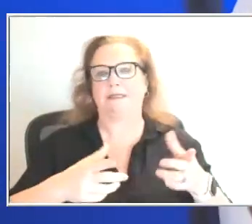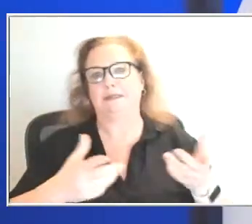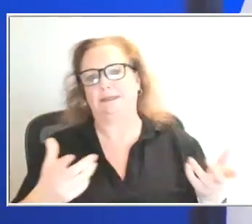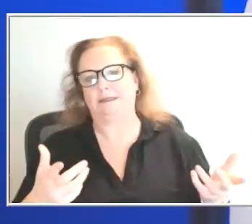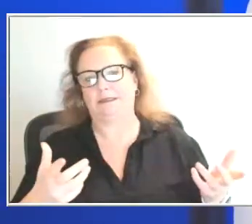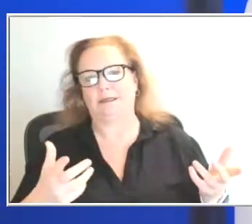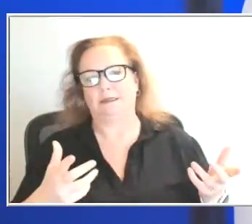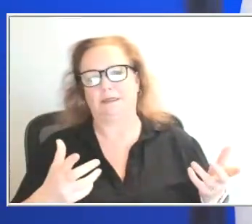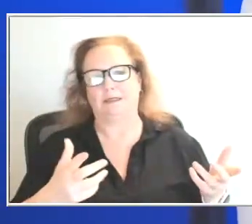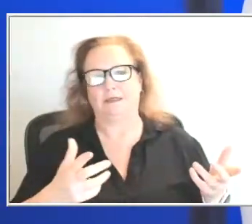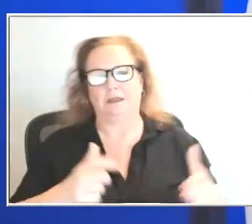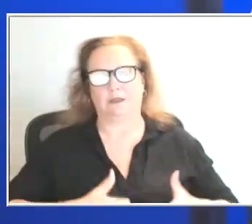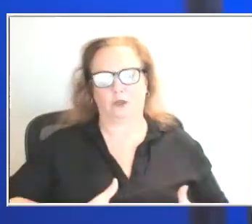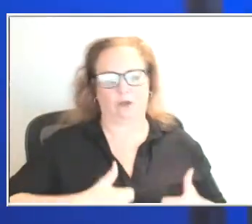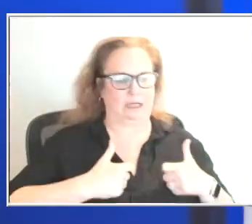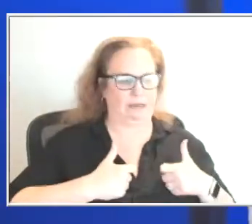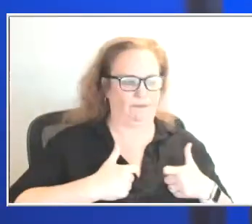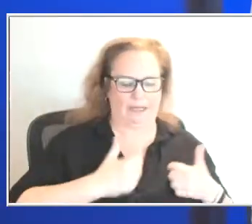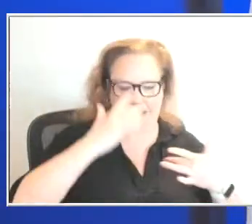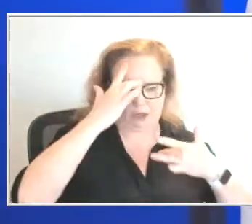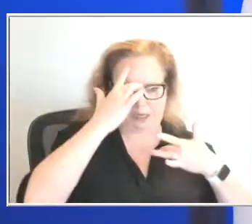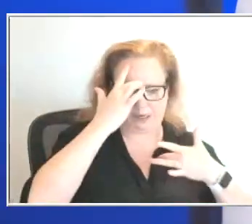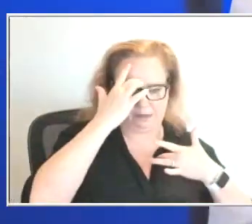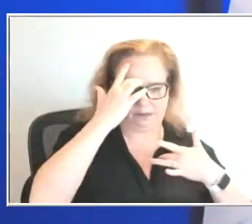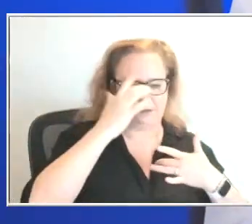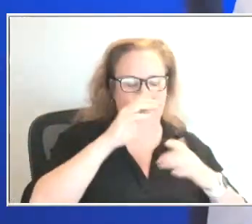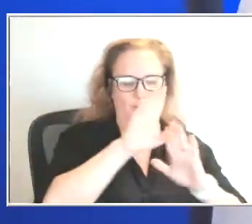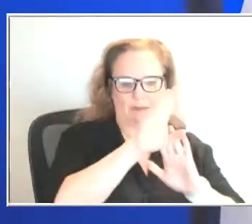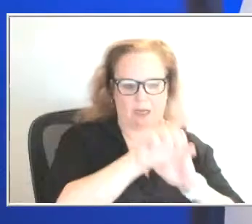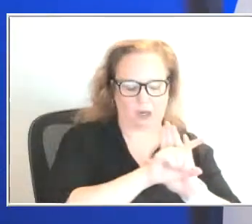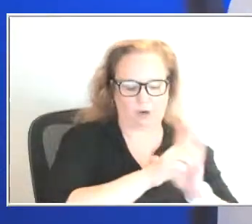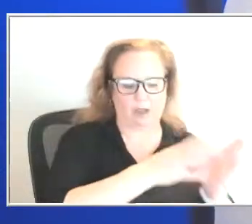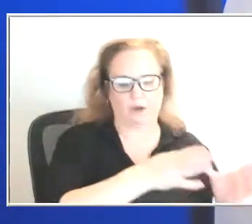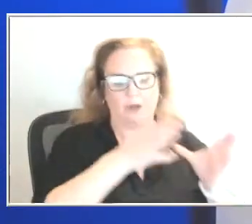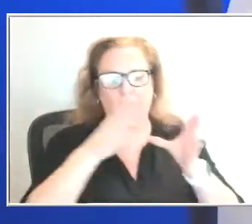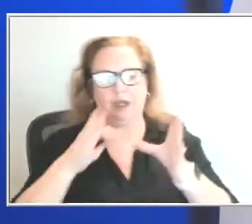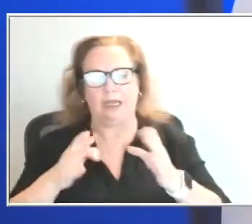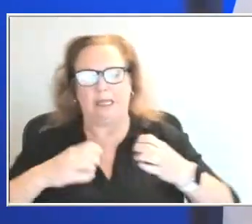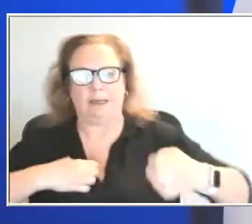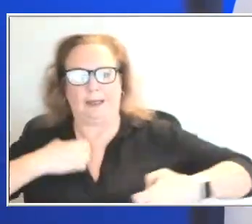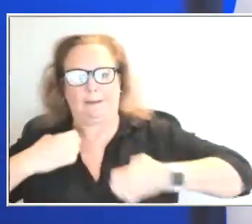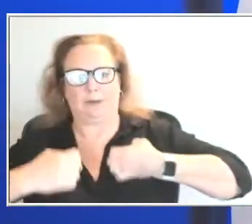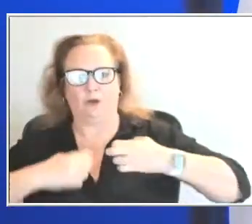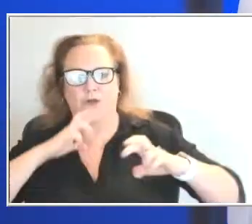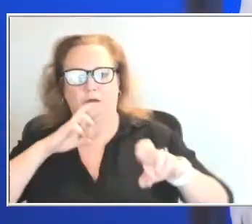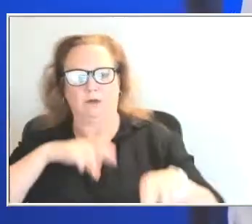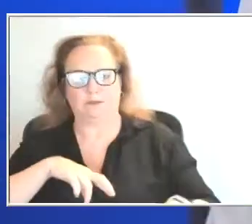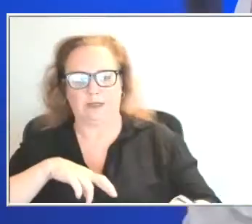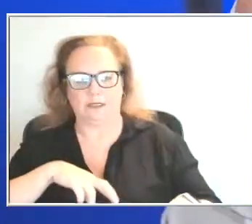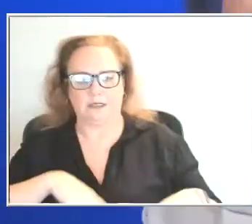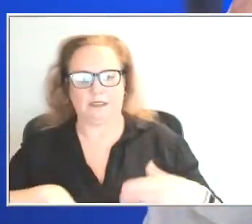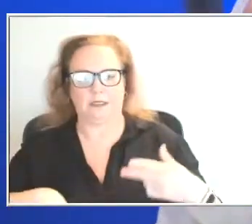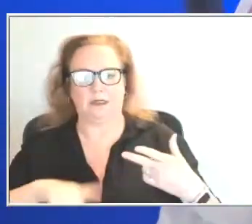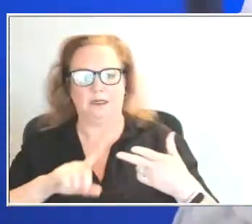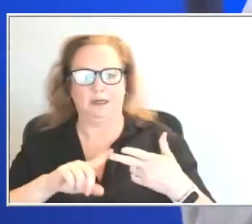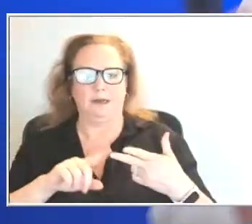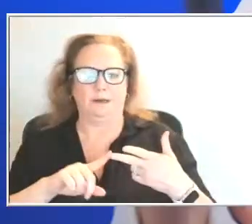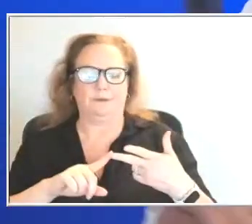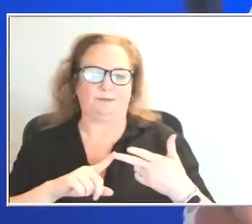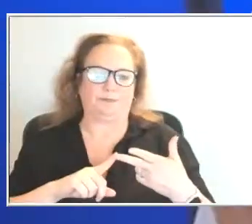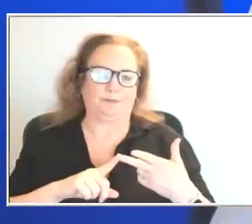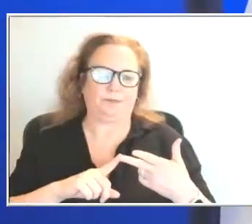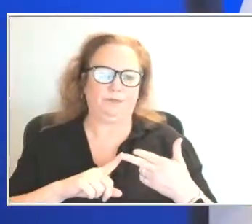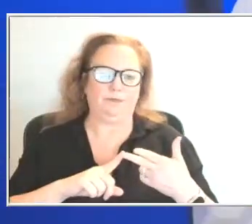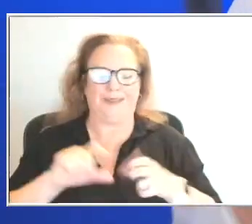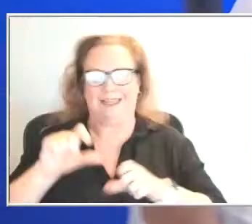they're living with whatever the illness is, the background, and then they have the emotional responses, and then there's this whole